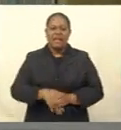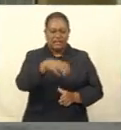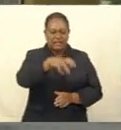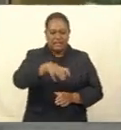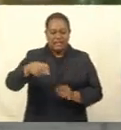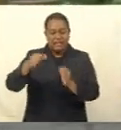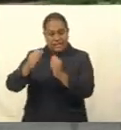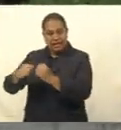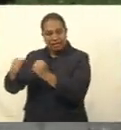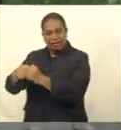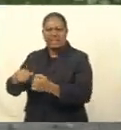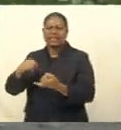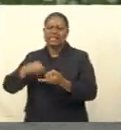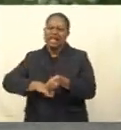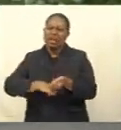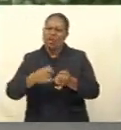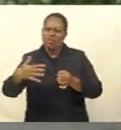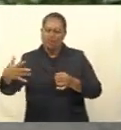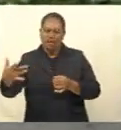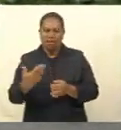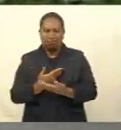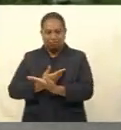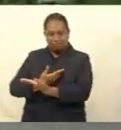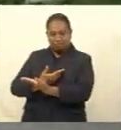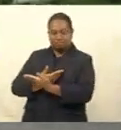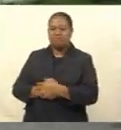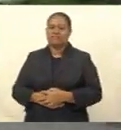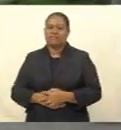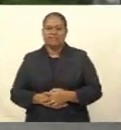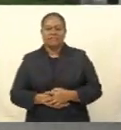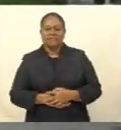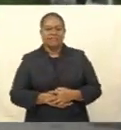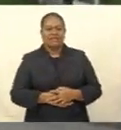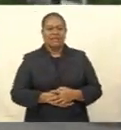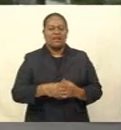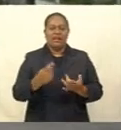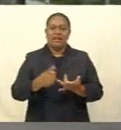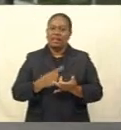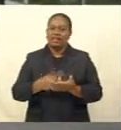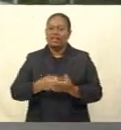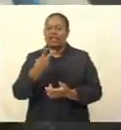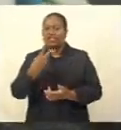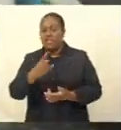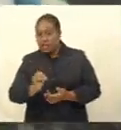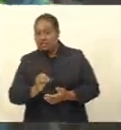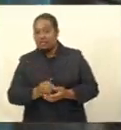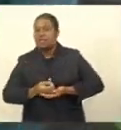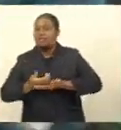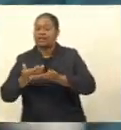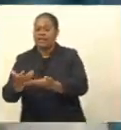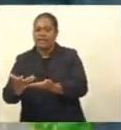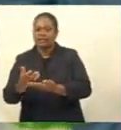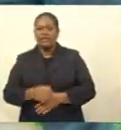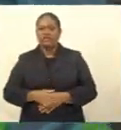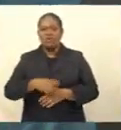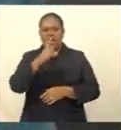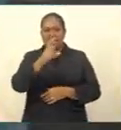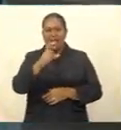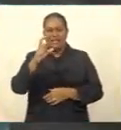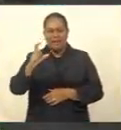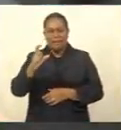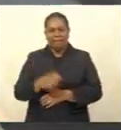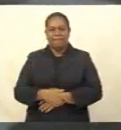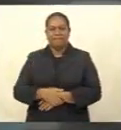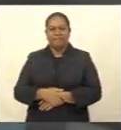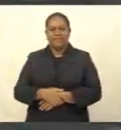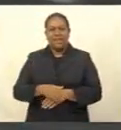Sakotha. Over 500 packs were distributed in Sakotha and around 30 ration packs were given out in Cunningham. The government